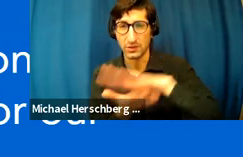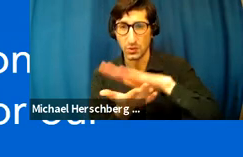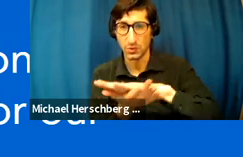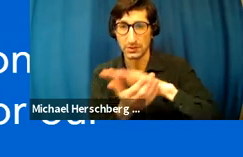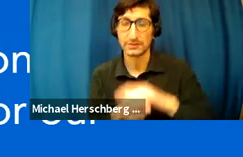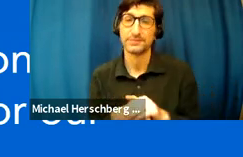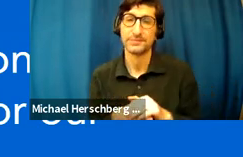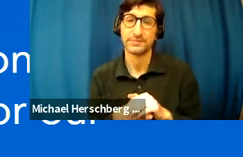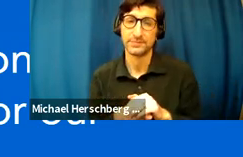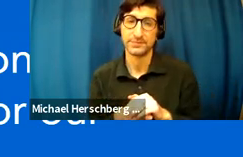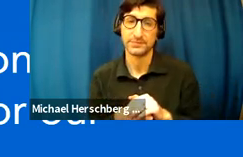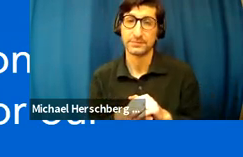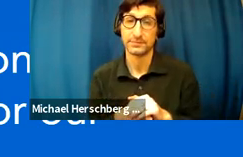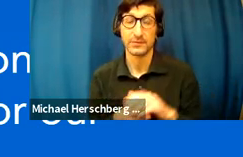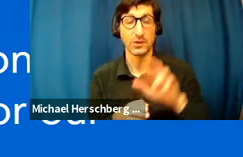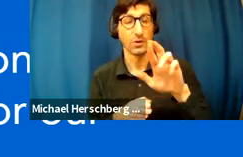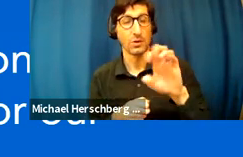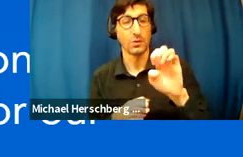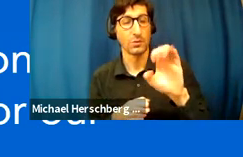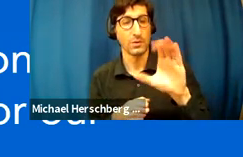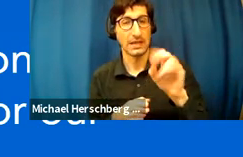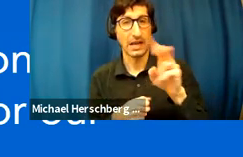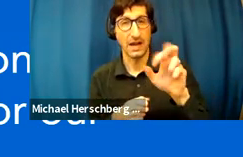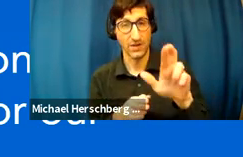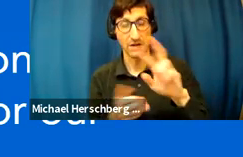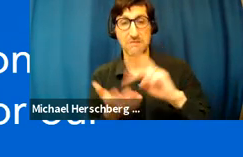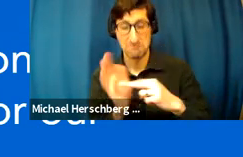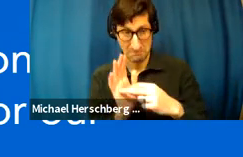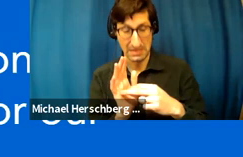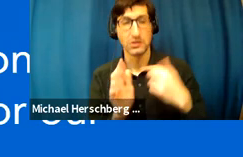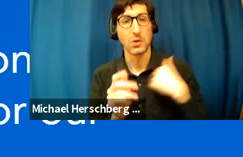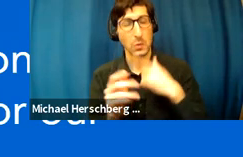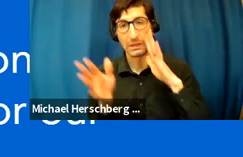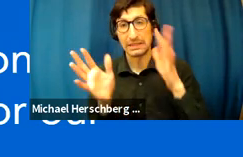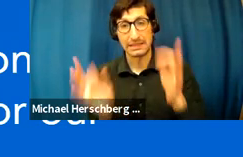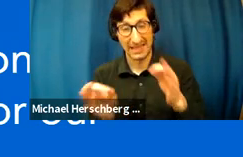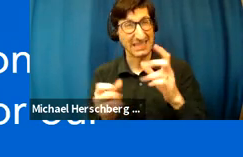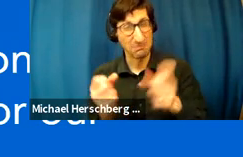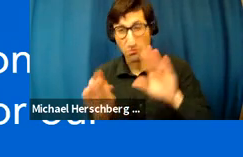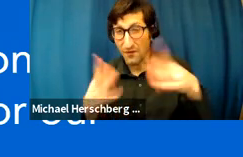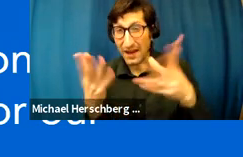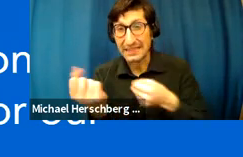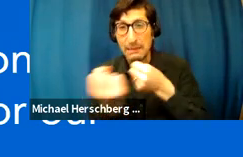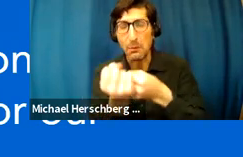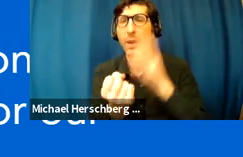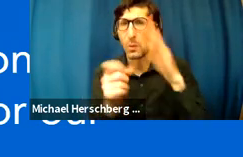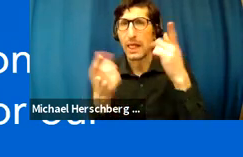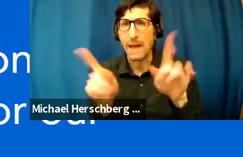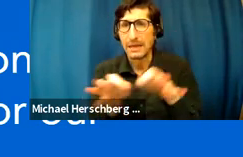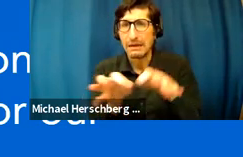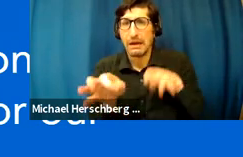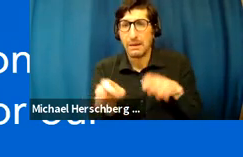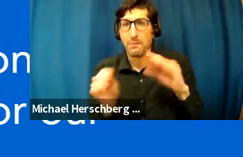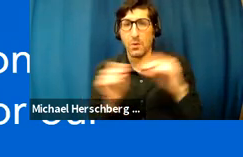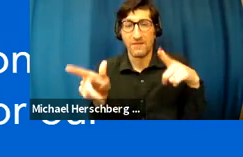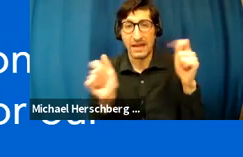that reason, as part of Recover, we've proposed an acceleration of our rollout of these supports by investing in